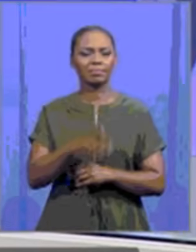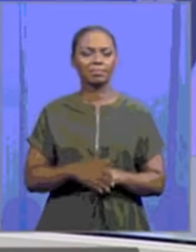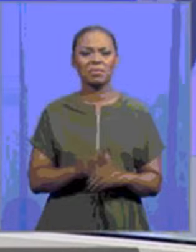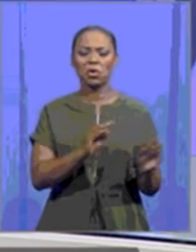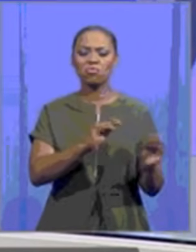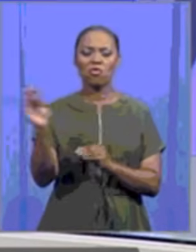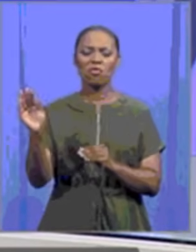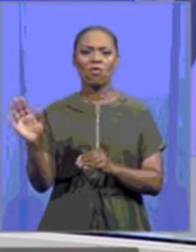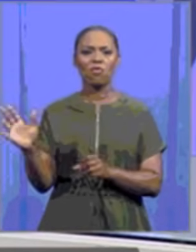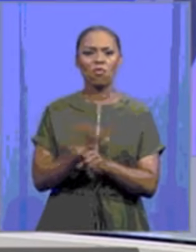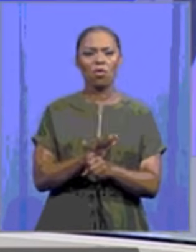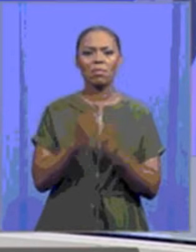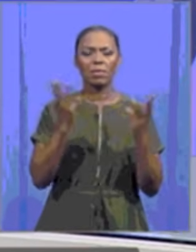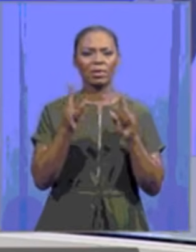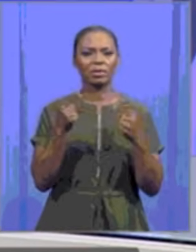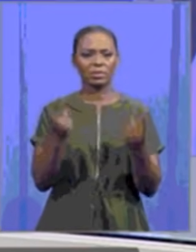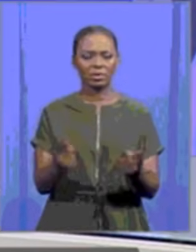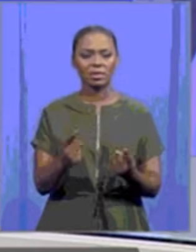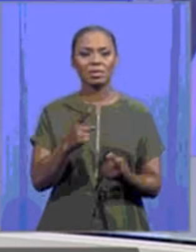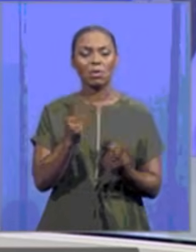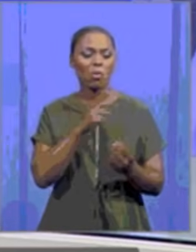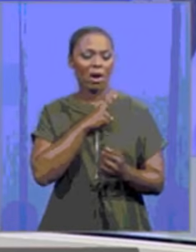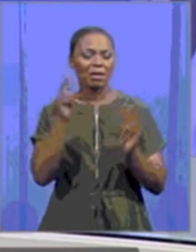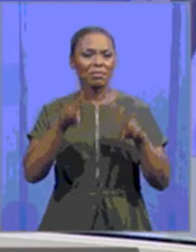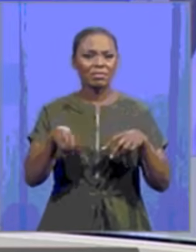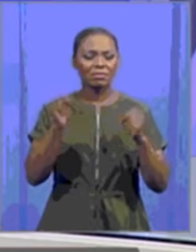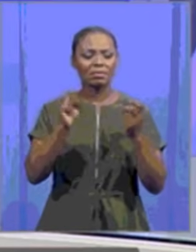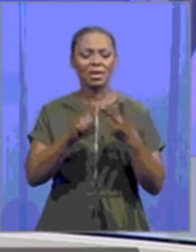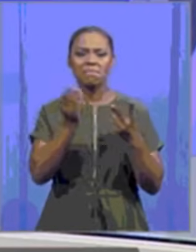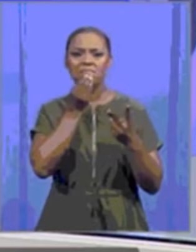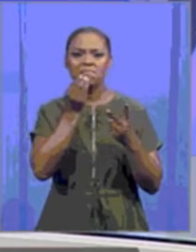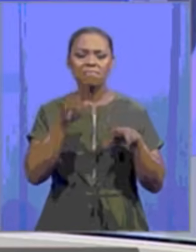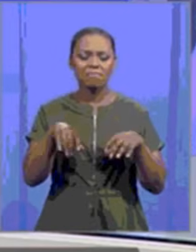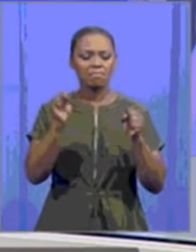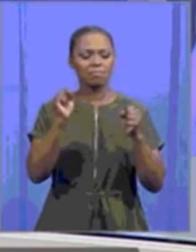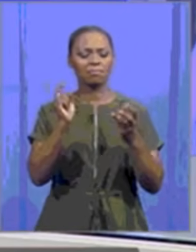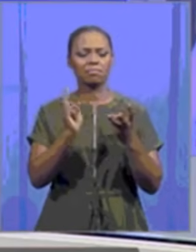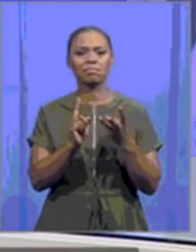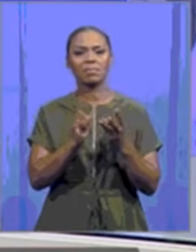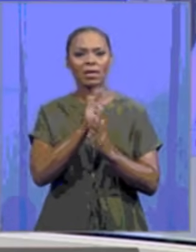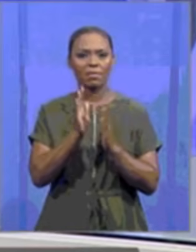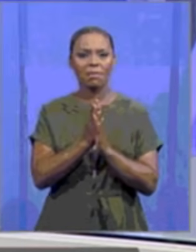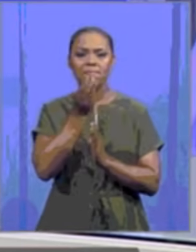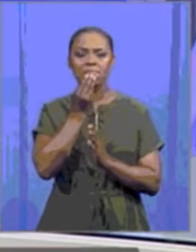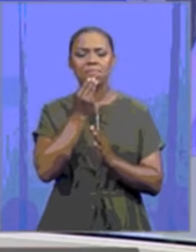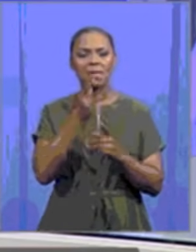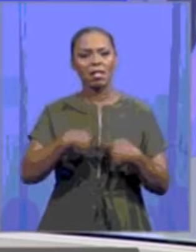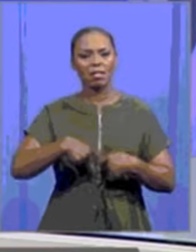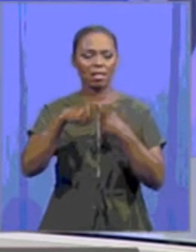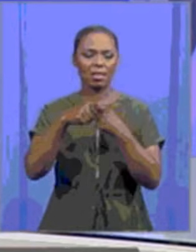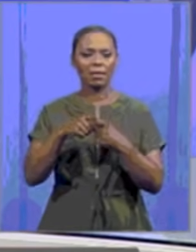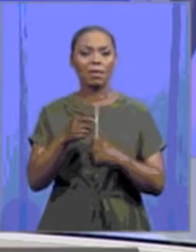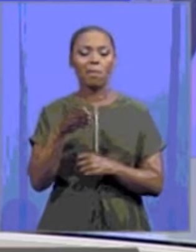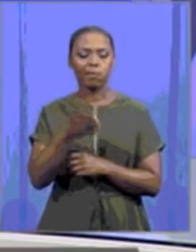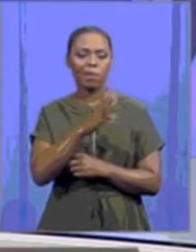kgonege ka ge go kgaotšwe mohlagase, dijo, metse tšeo di hlaelelago ka Palestina.